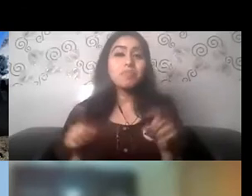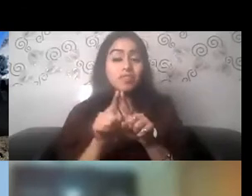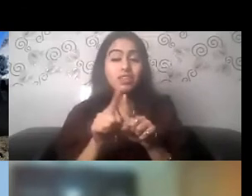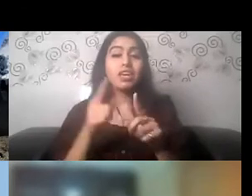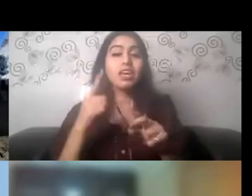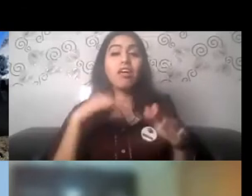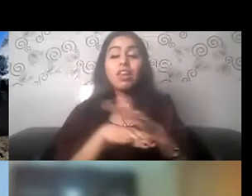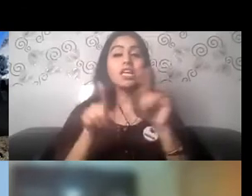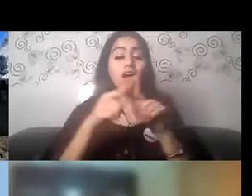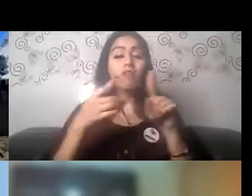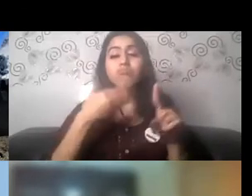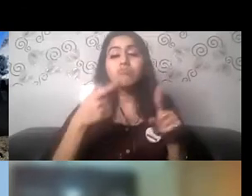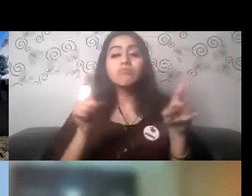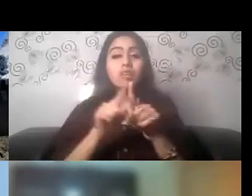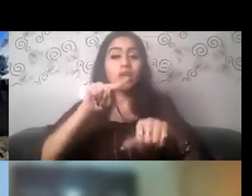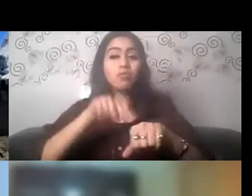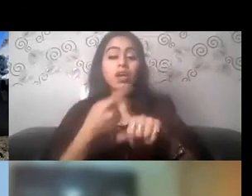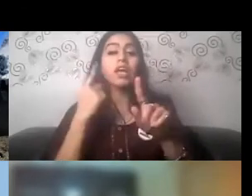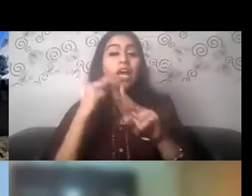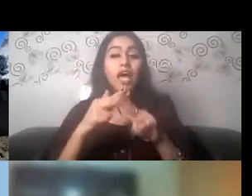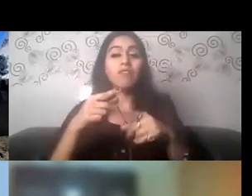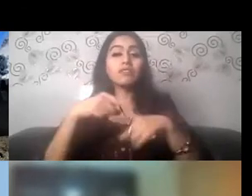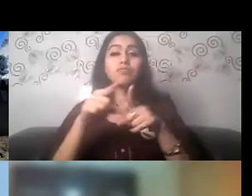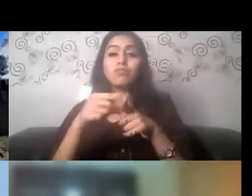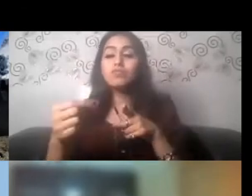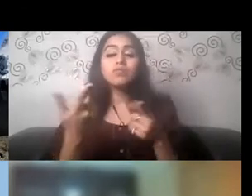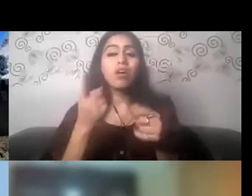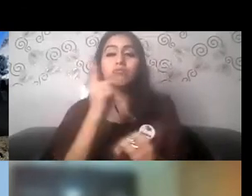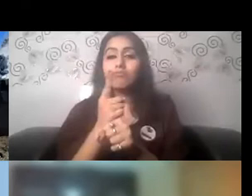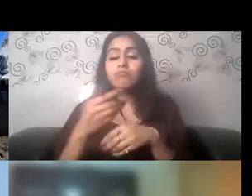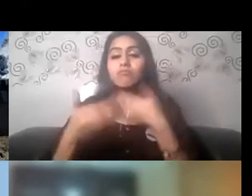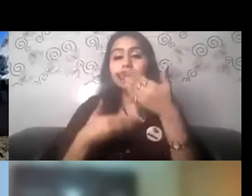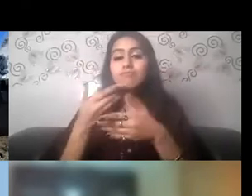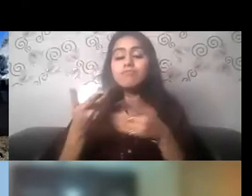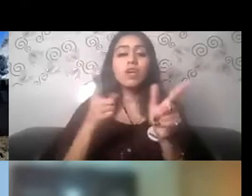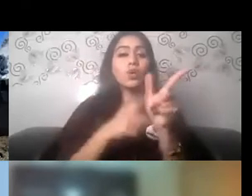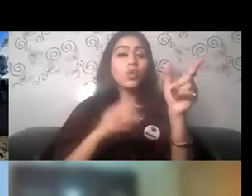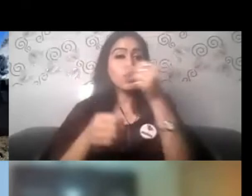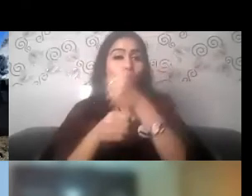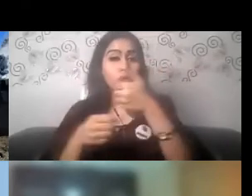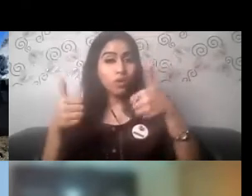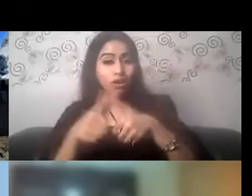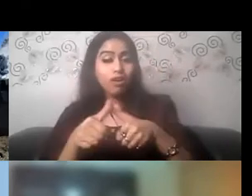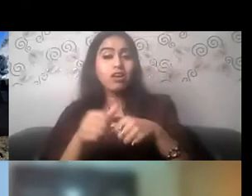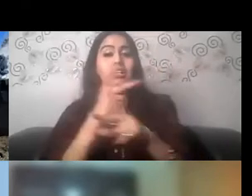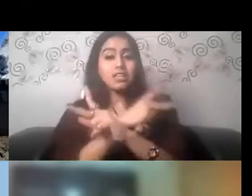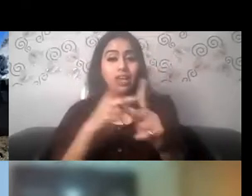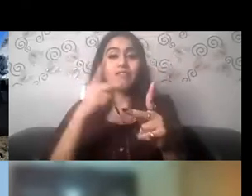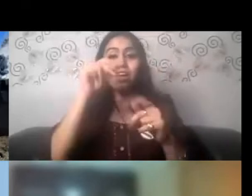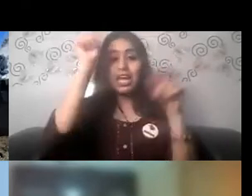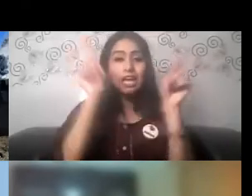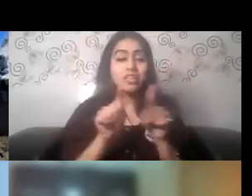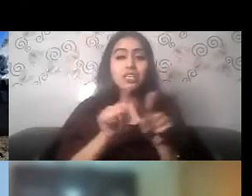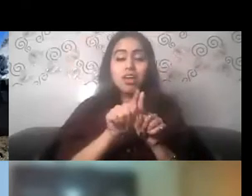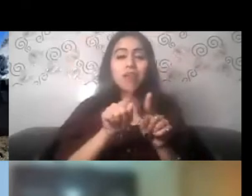gave an opportunity to become a yoga teacher. She teaches Hatha yoga and also teaches Indian cooking and baking to